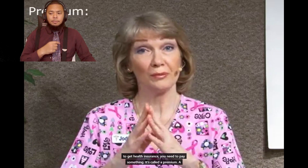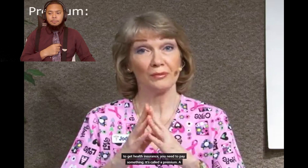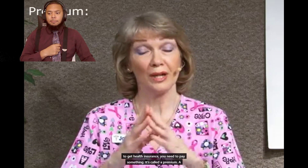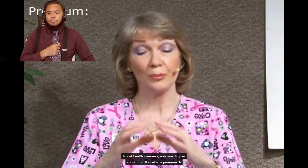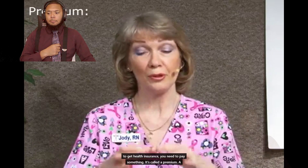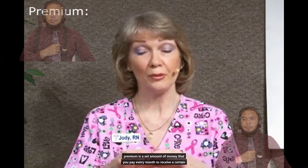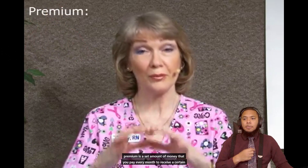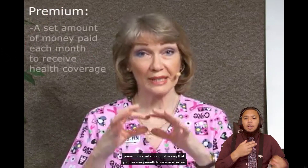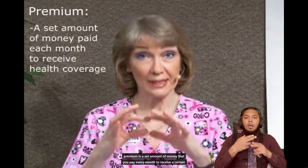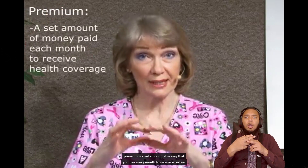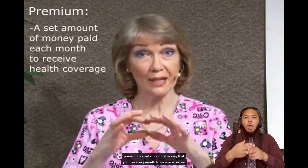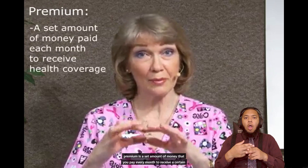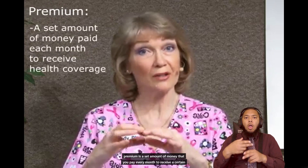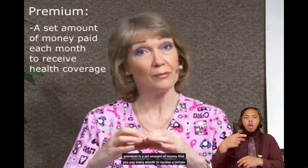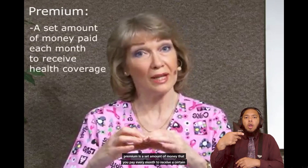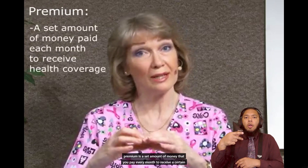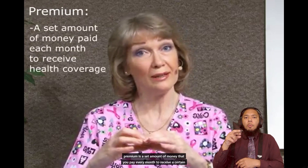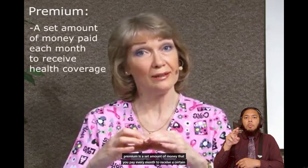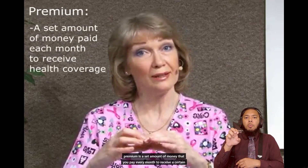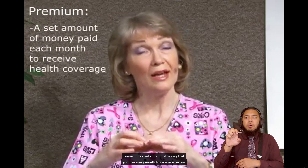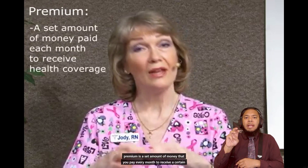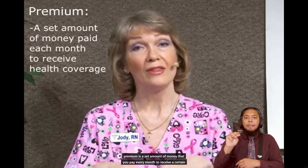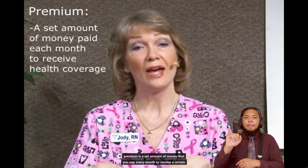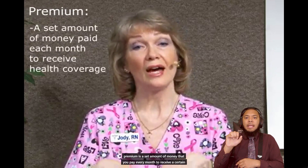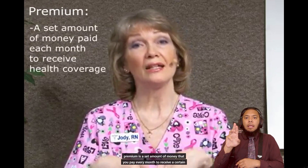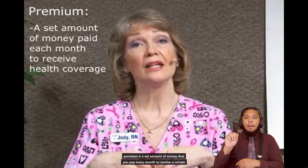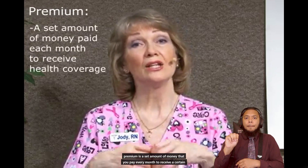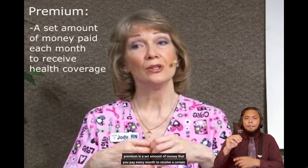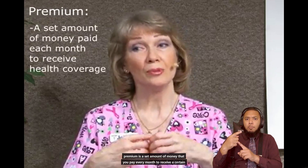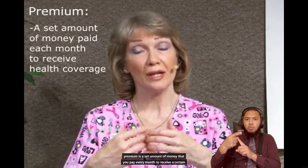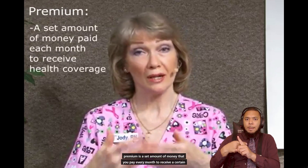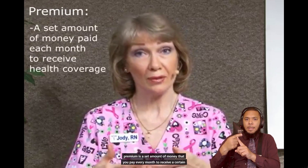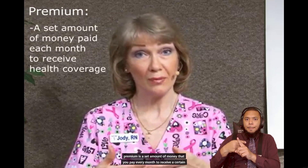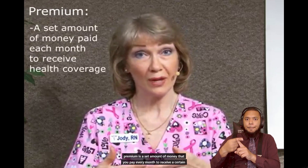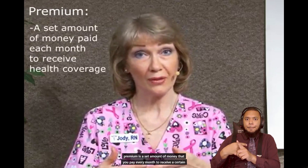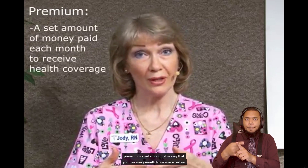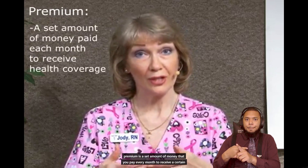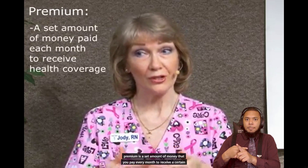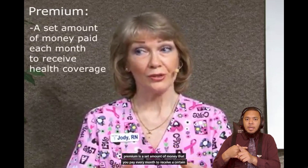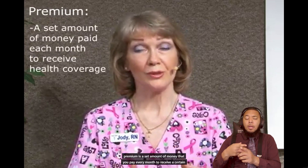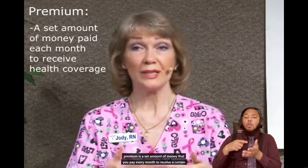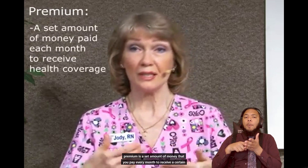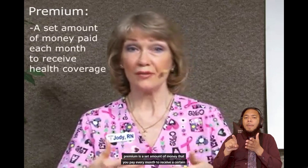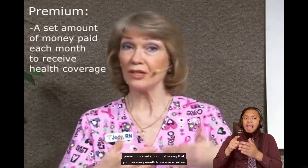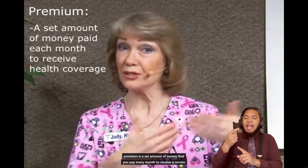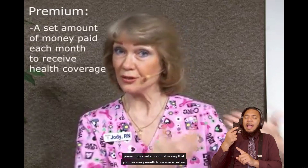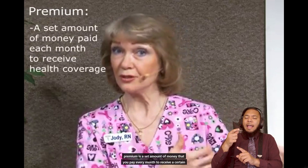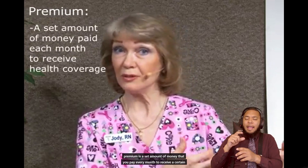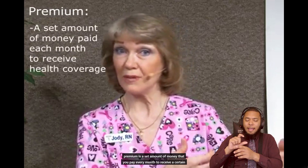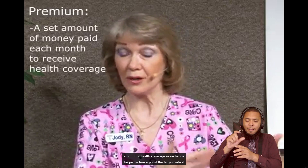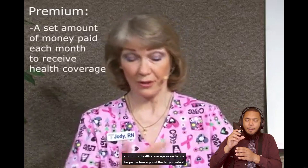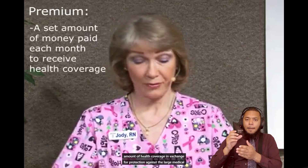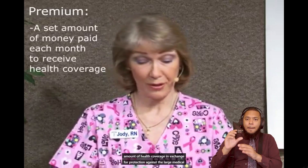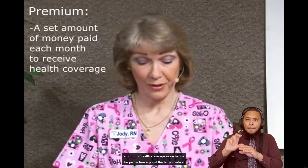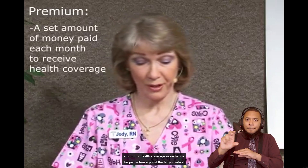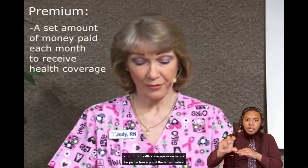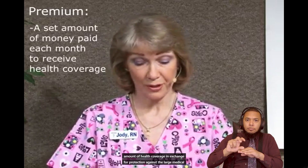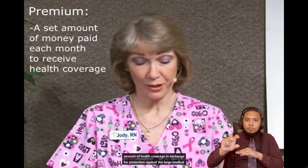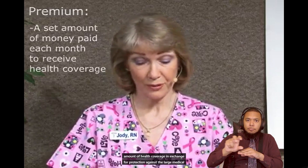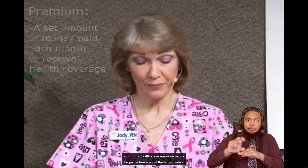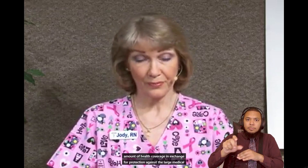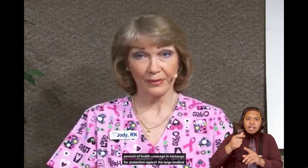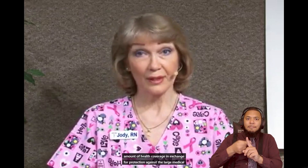a premium. A premium is a set amount of money that you pay every month to receive a certain amount of